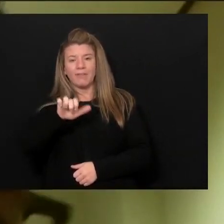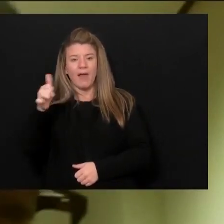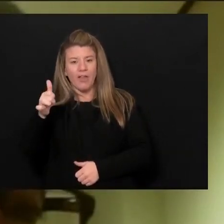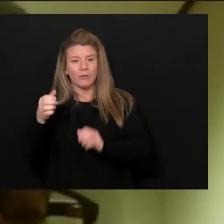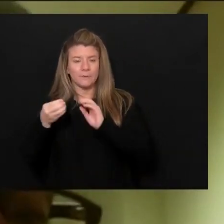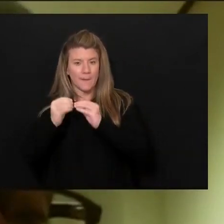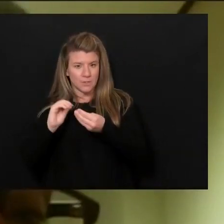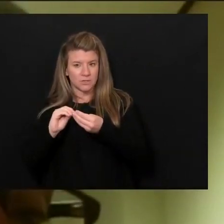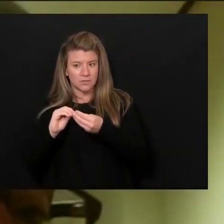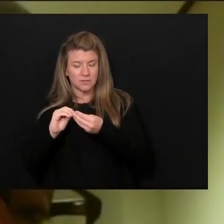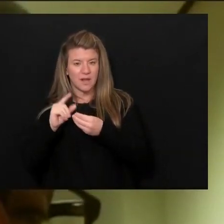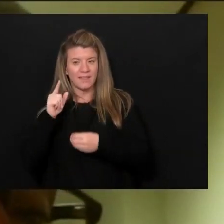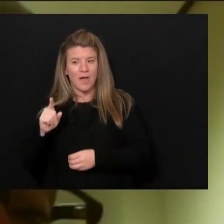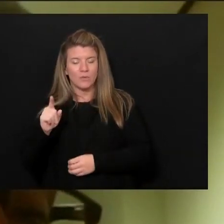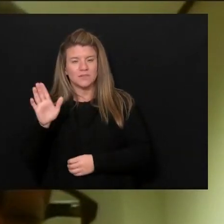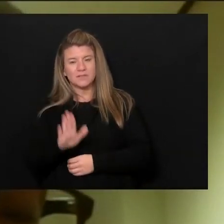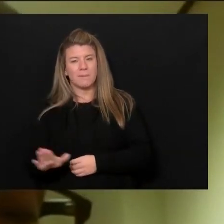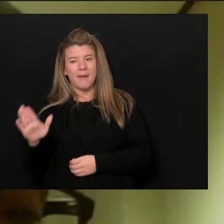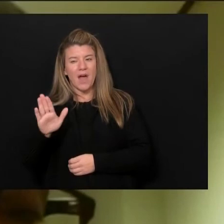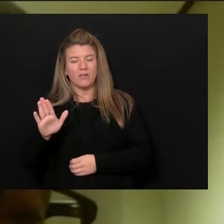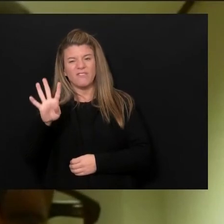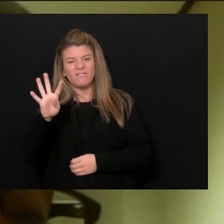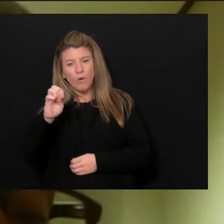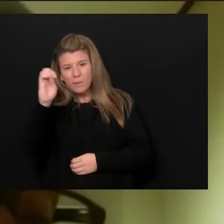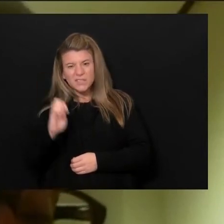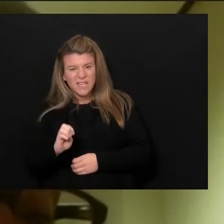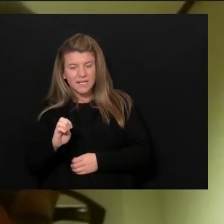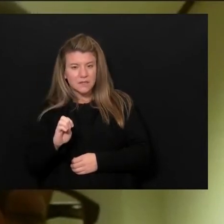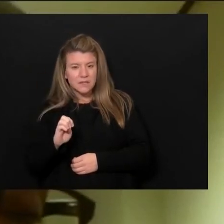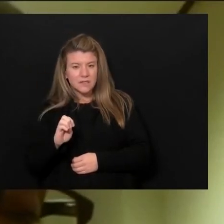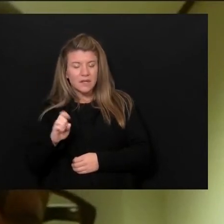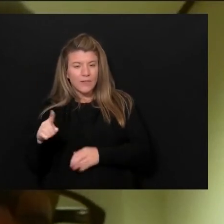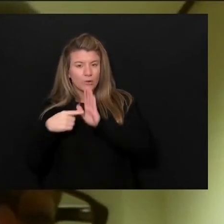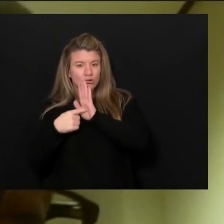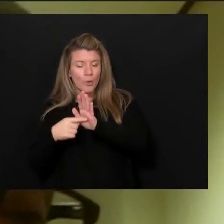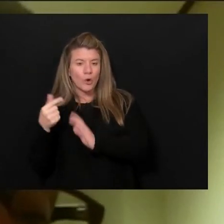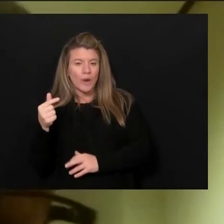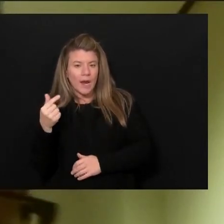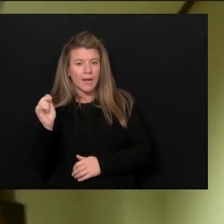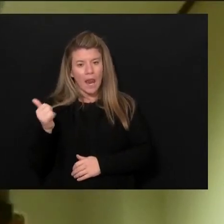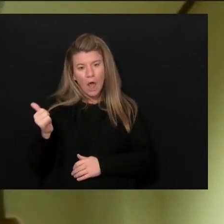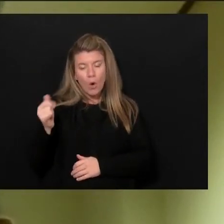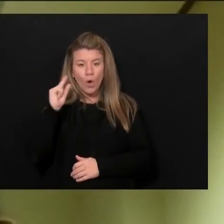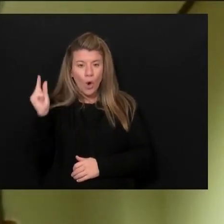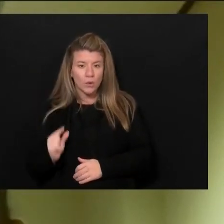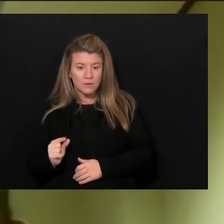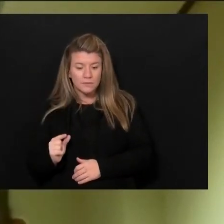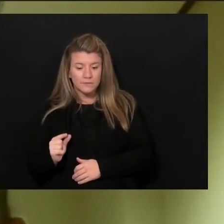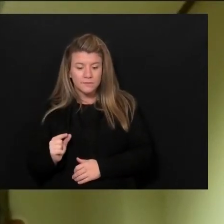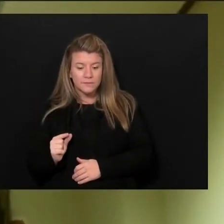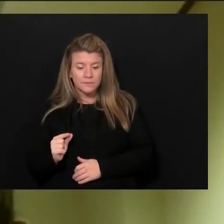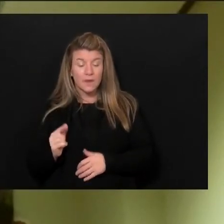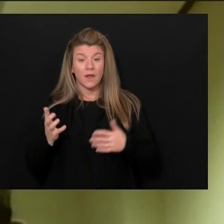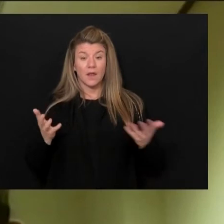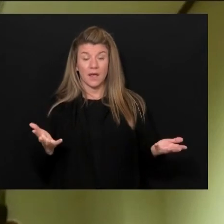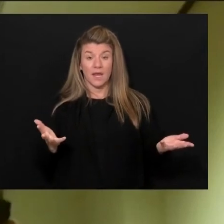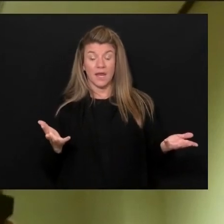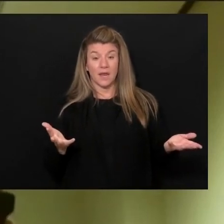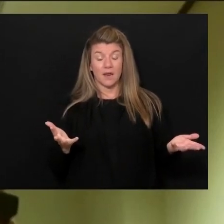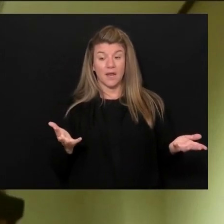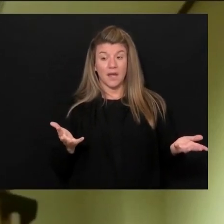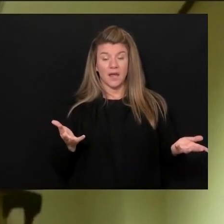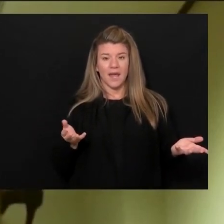the governor said, about 40% of counties are showing green, yellow, or gold. Given that there's a